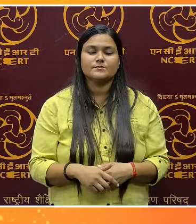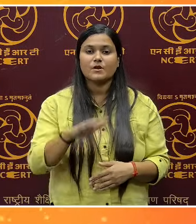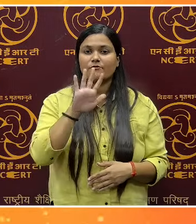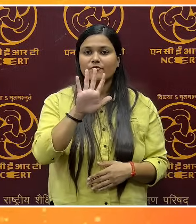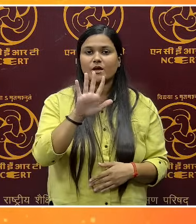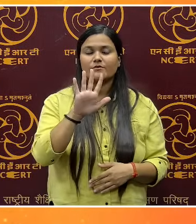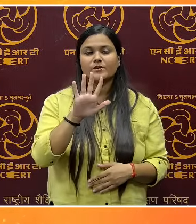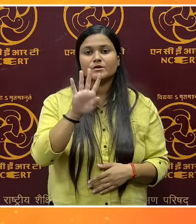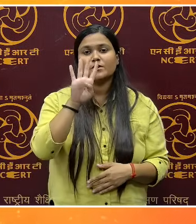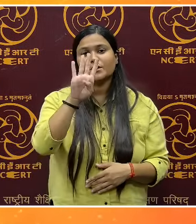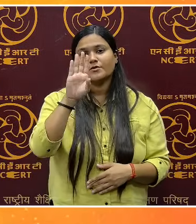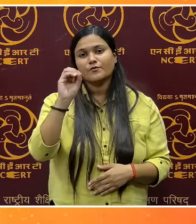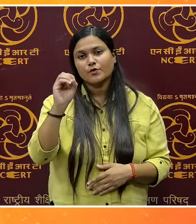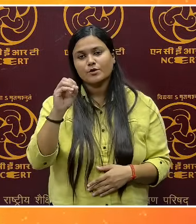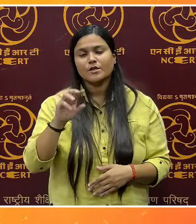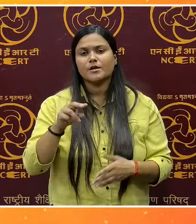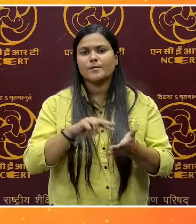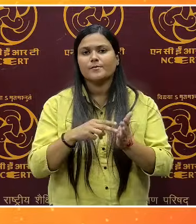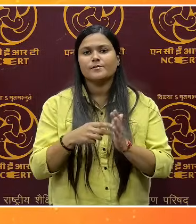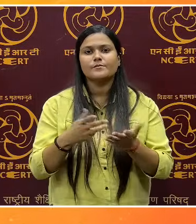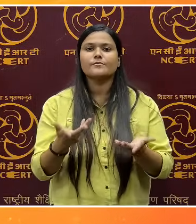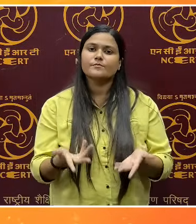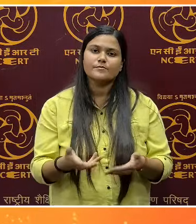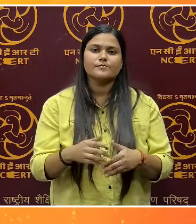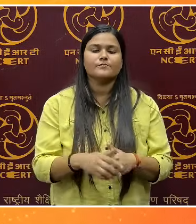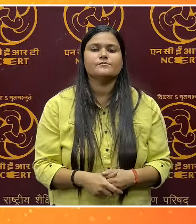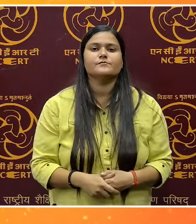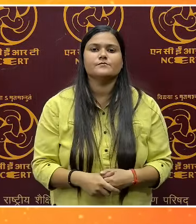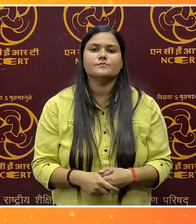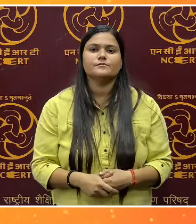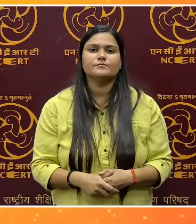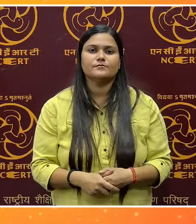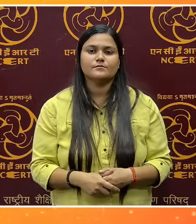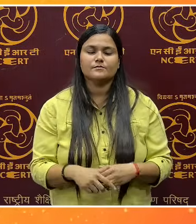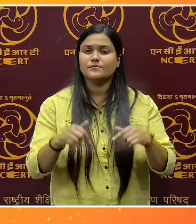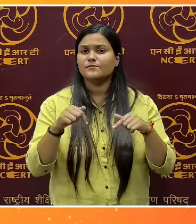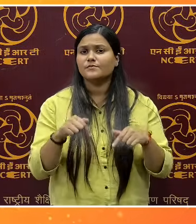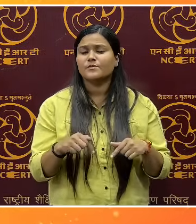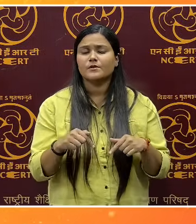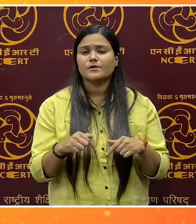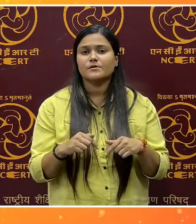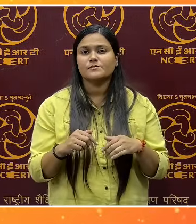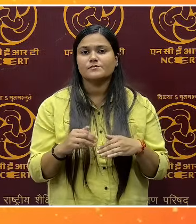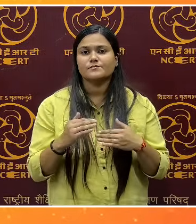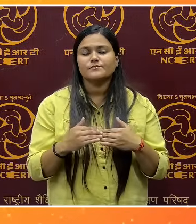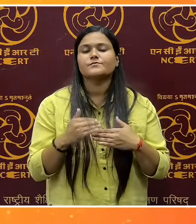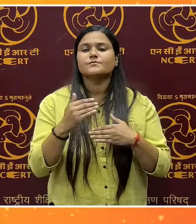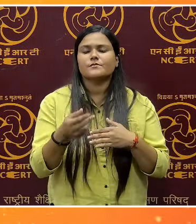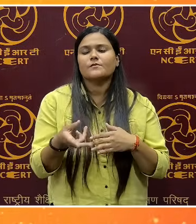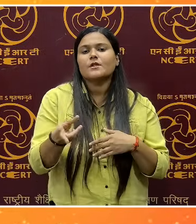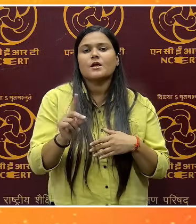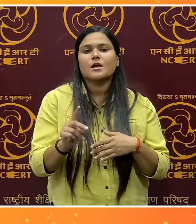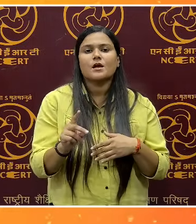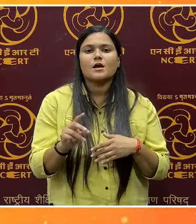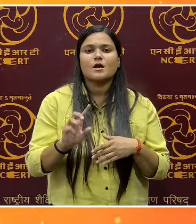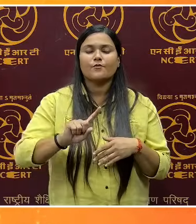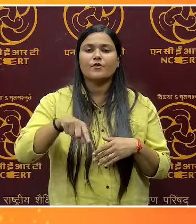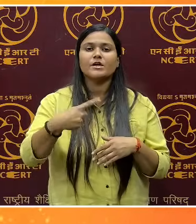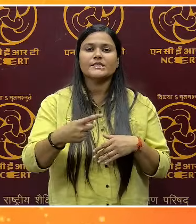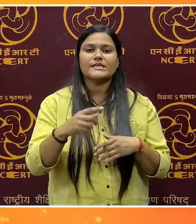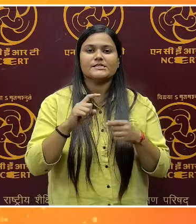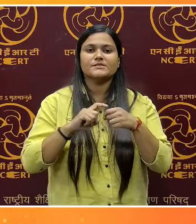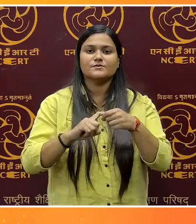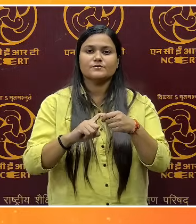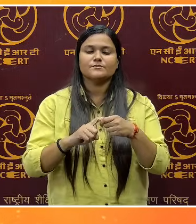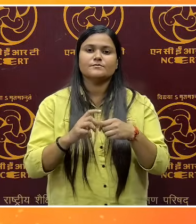is 2 to the power 2 into 3 to the power 3 into 5. Now, we have another question, numerical value of each of the following